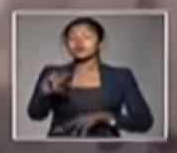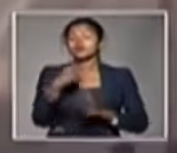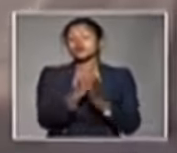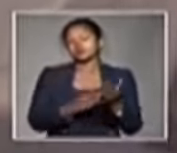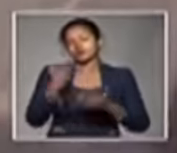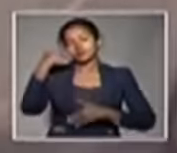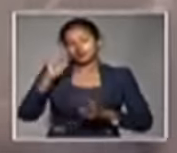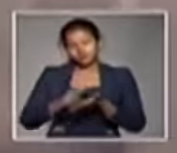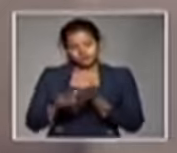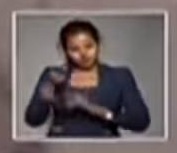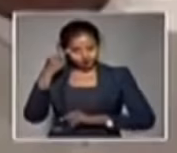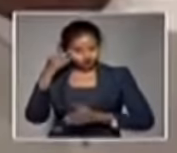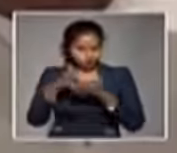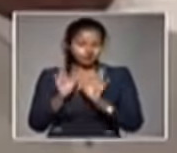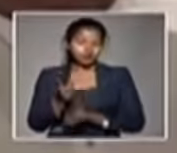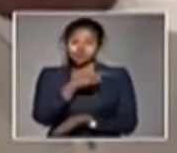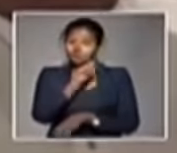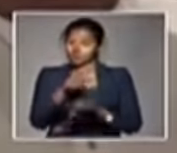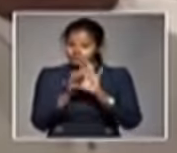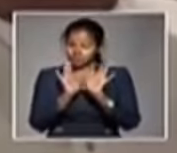to the Constitution yesterday.